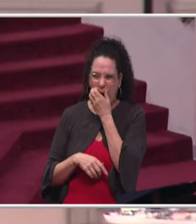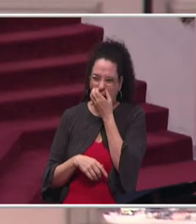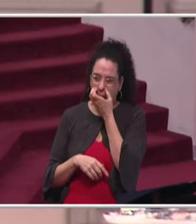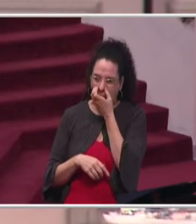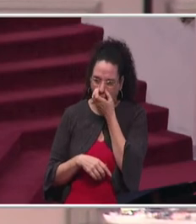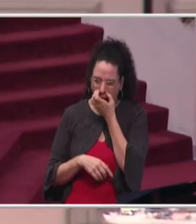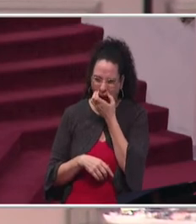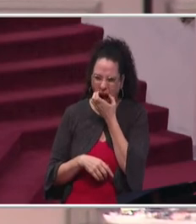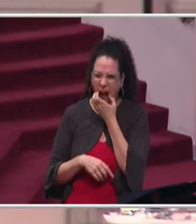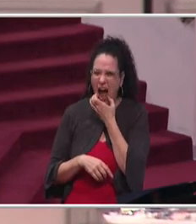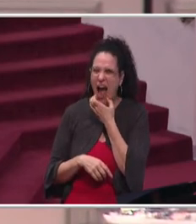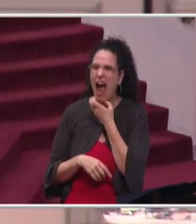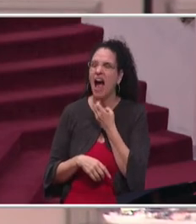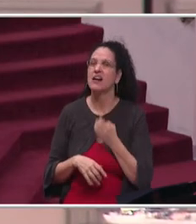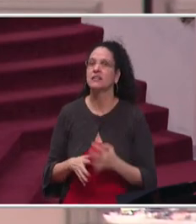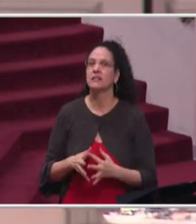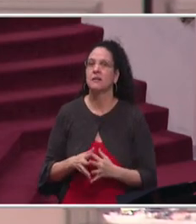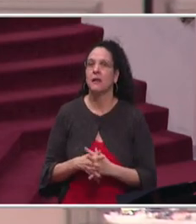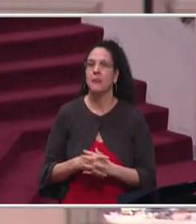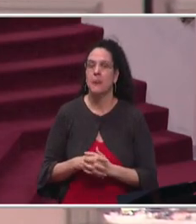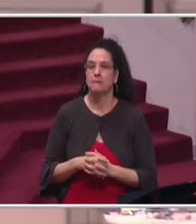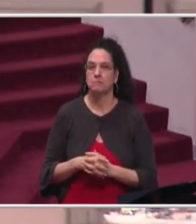Yeah.